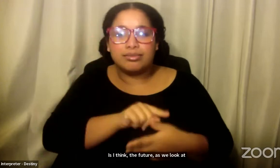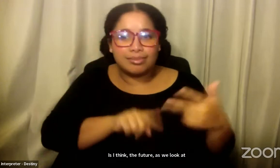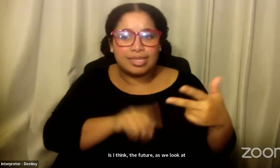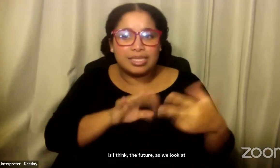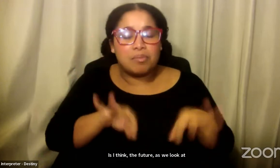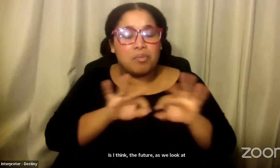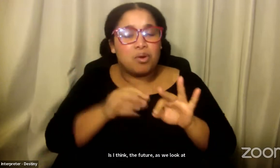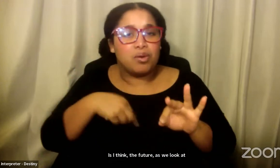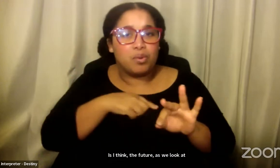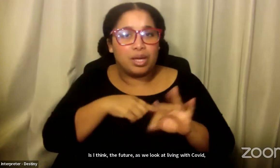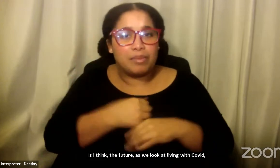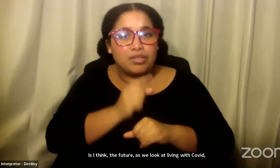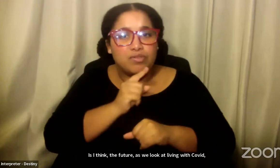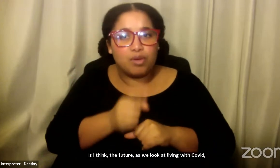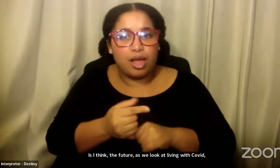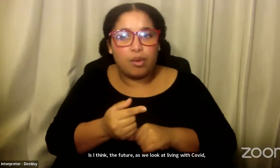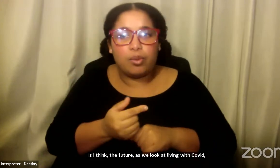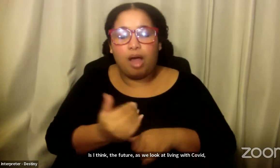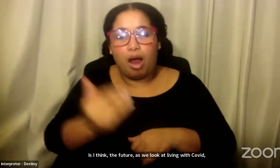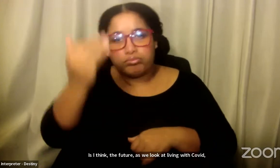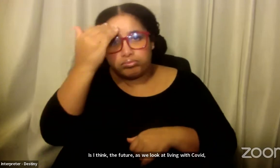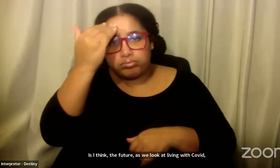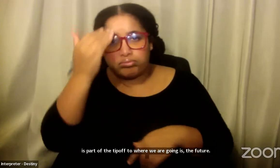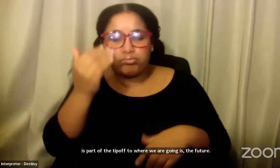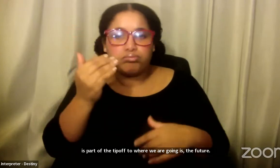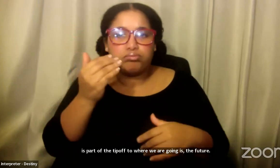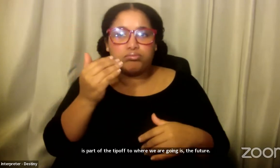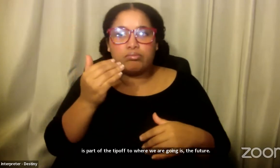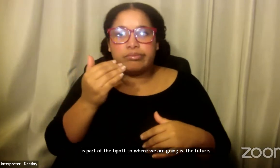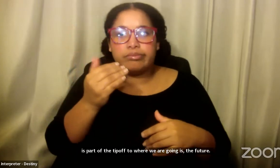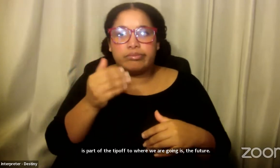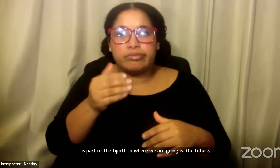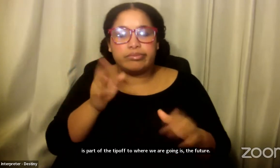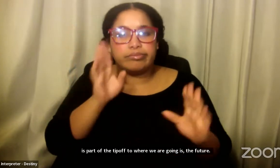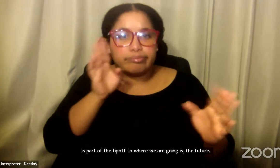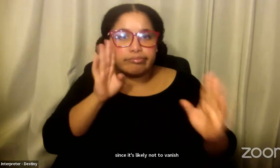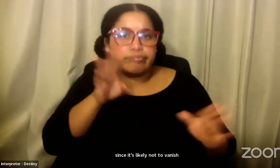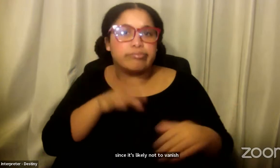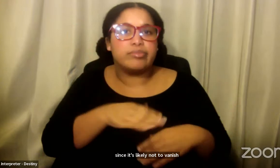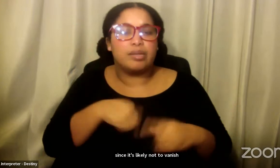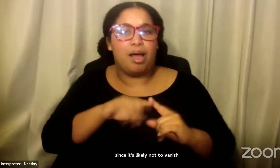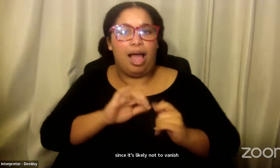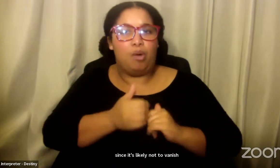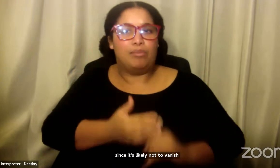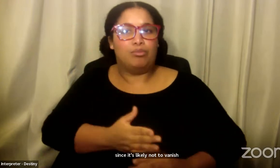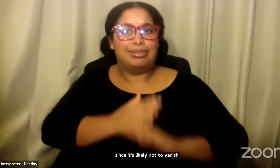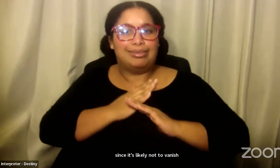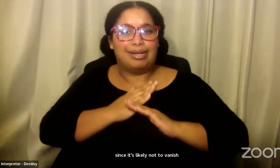us to all stay very vigilant on our own protective measures and those